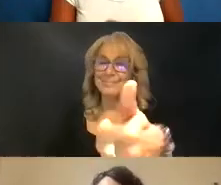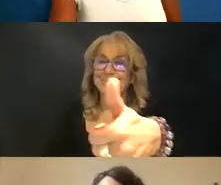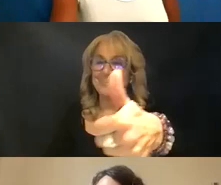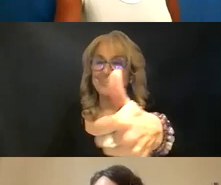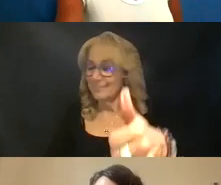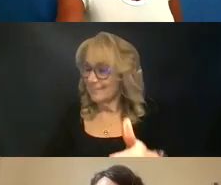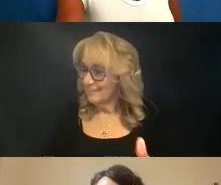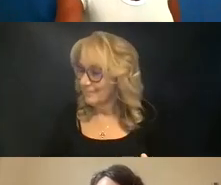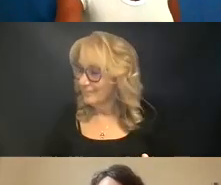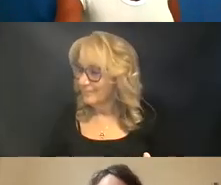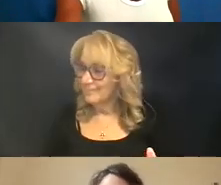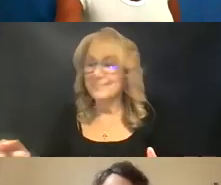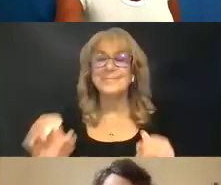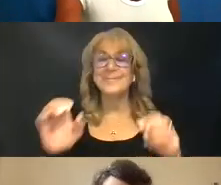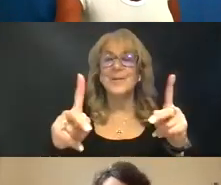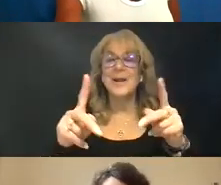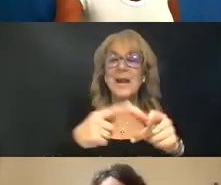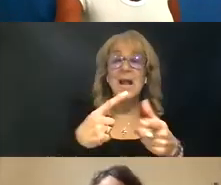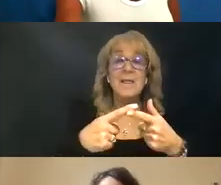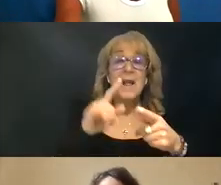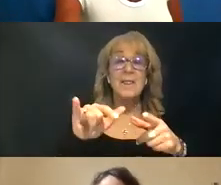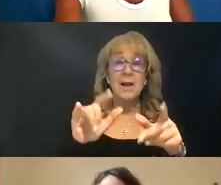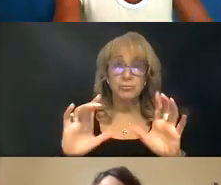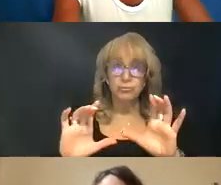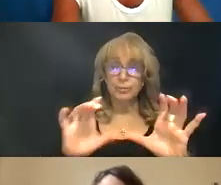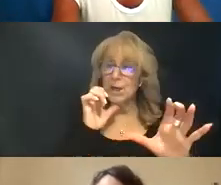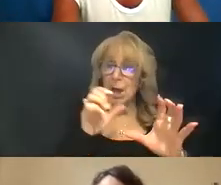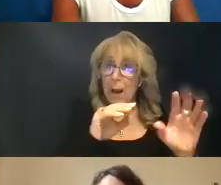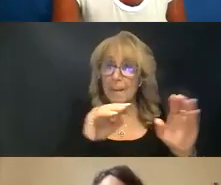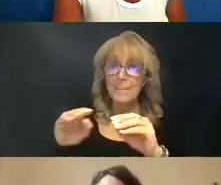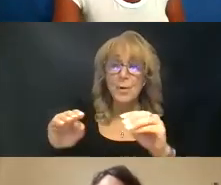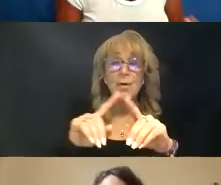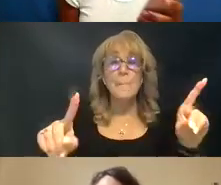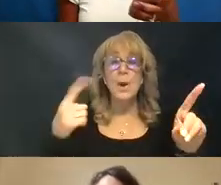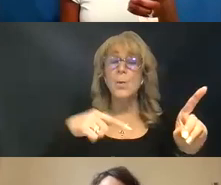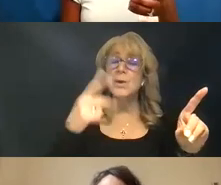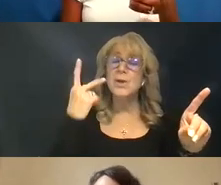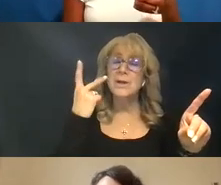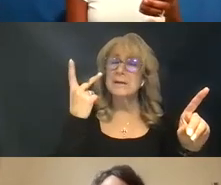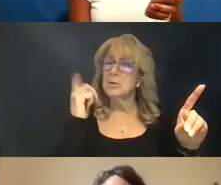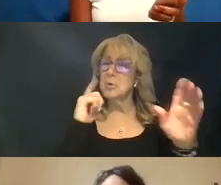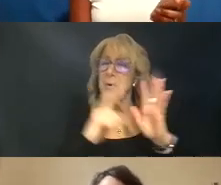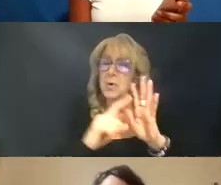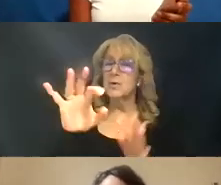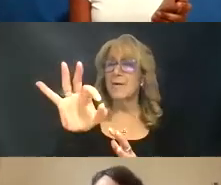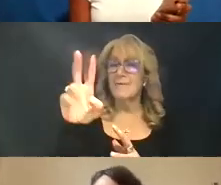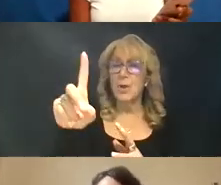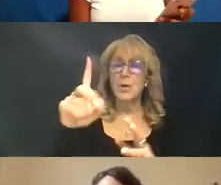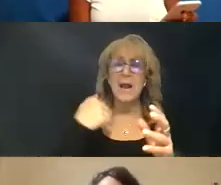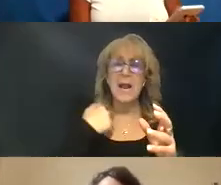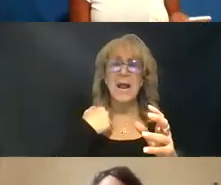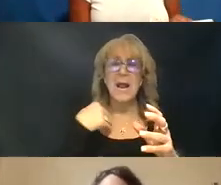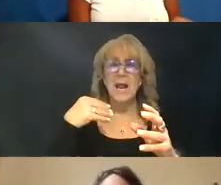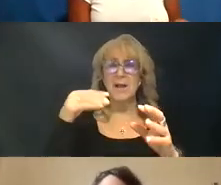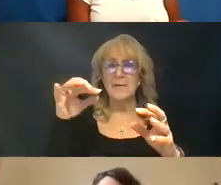then the cabinet is not moving. Well, in fluids, we've seen that there are molecules which are moving around all the time, bouncing off the surface